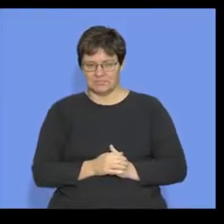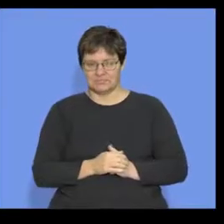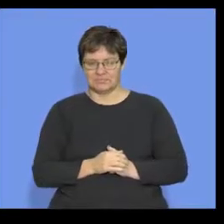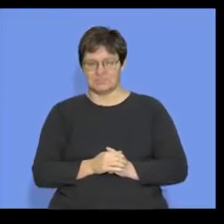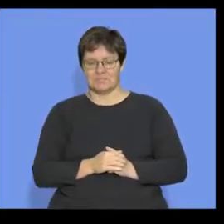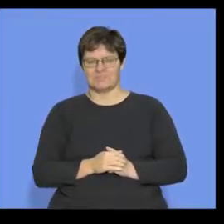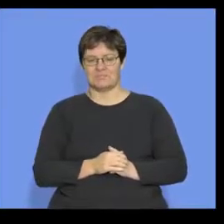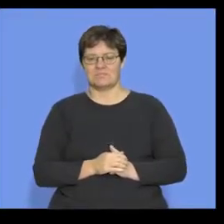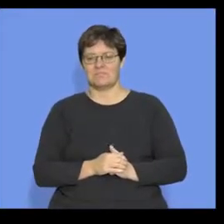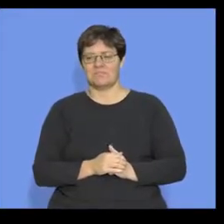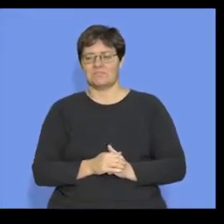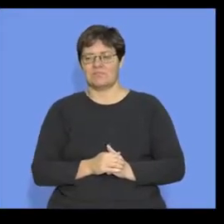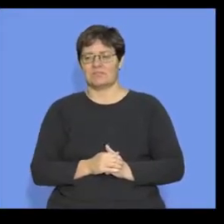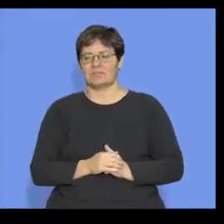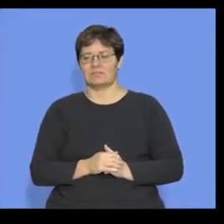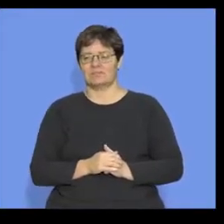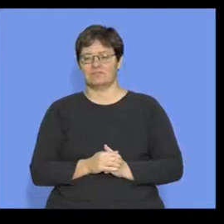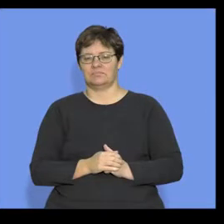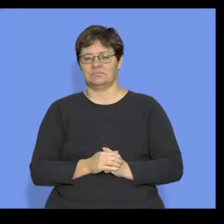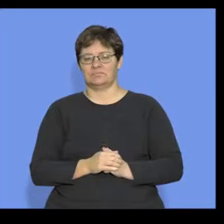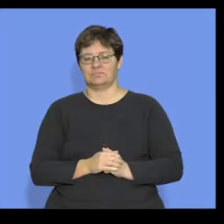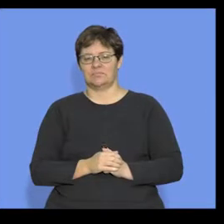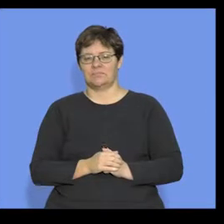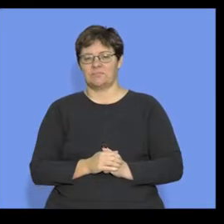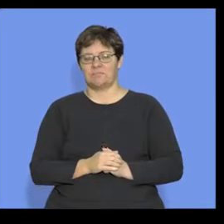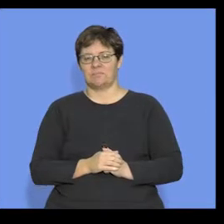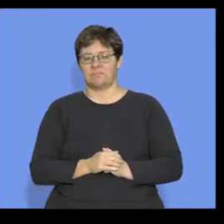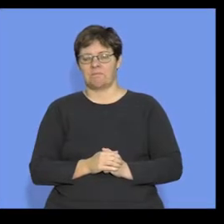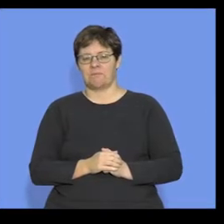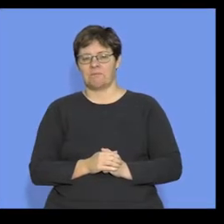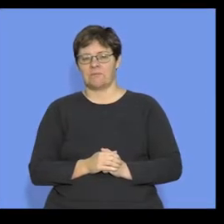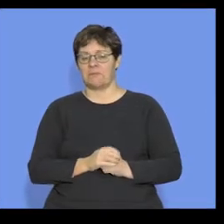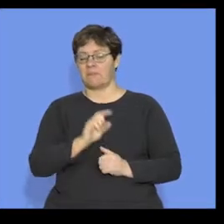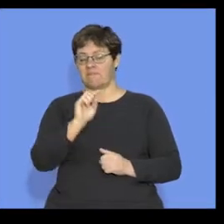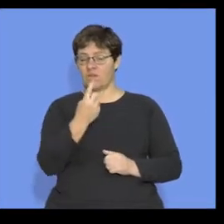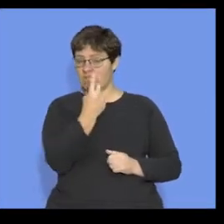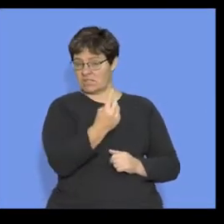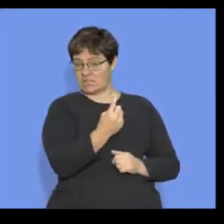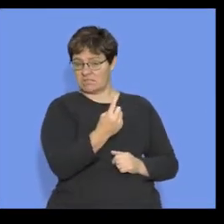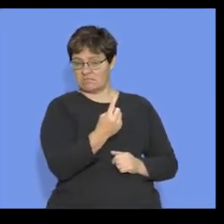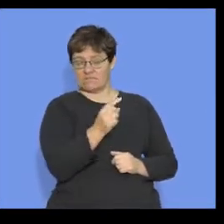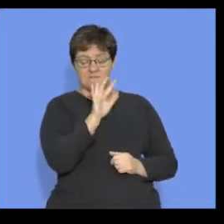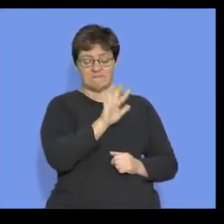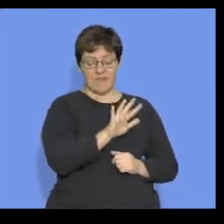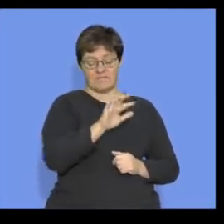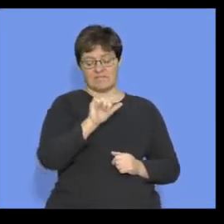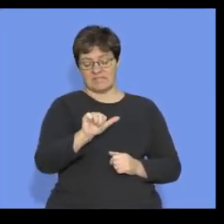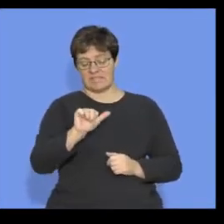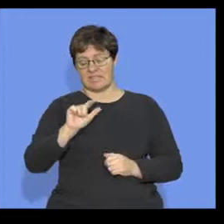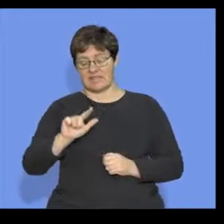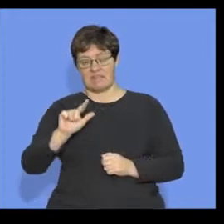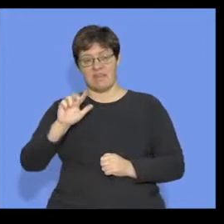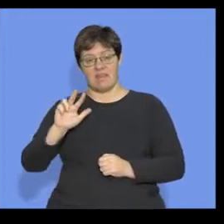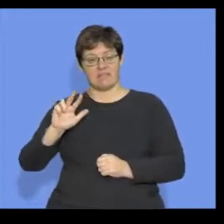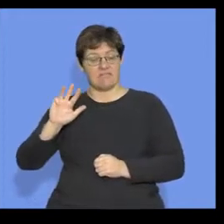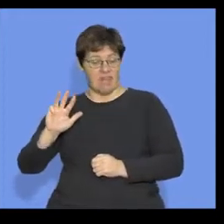So the first digit could be what? 5, 6, 7,